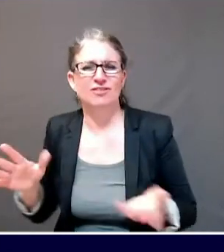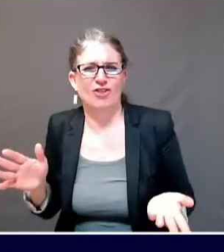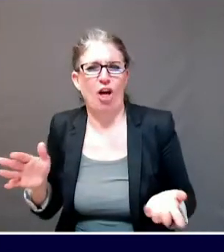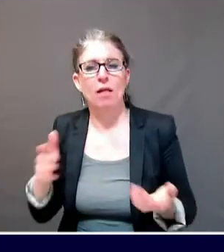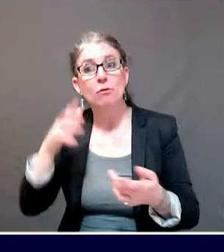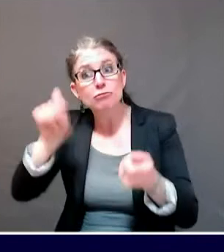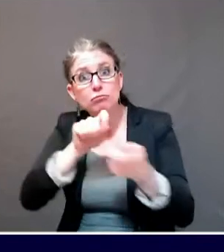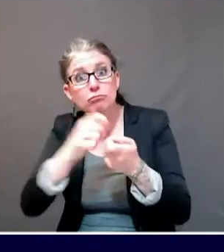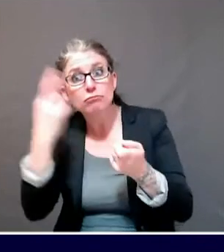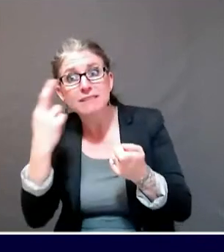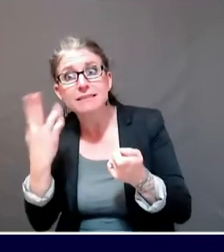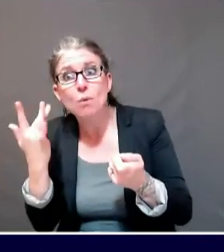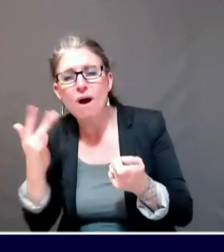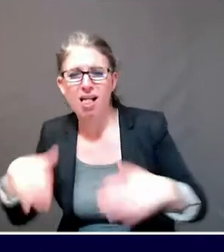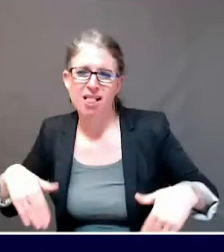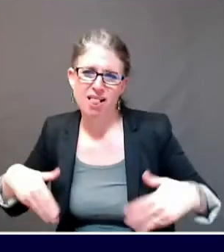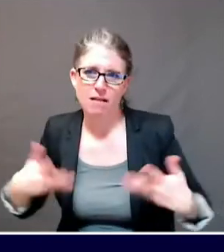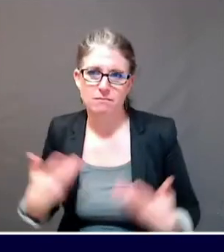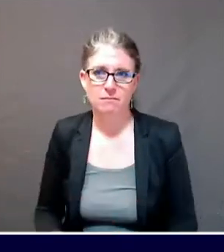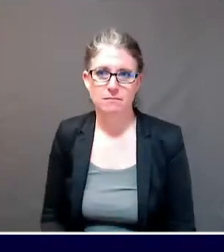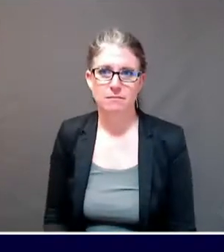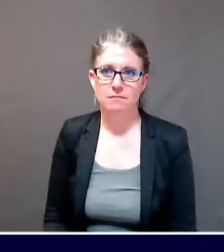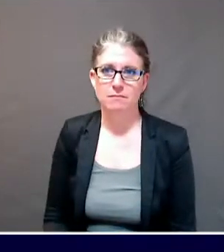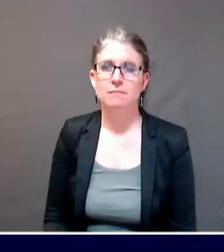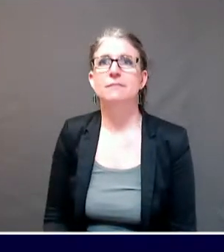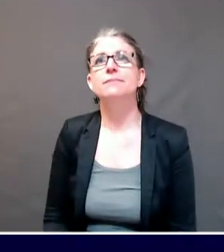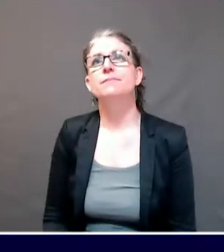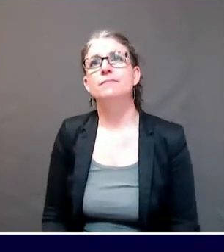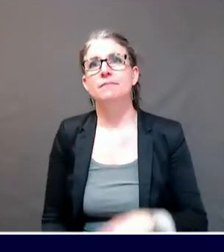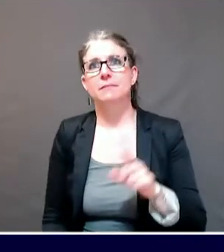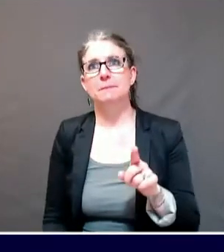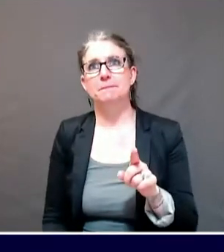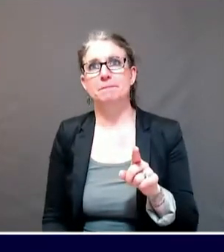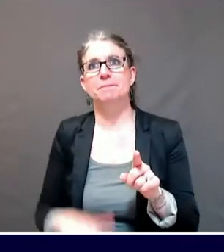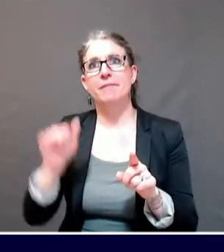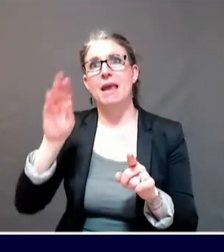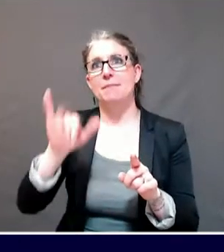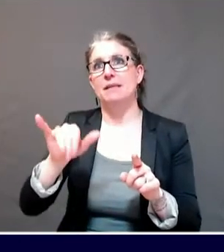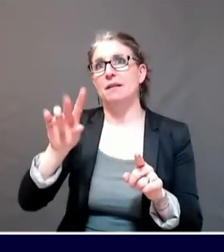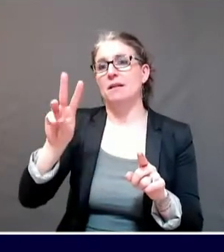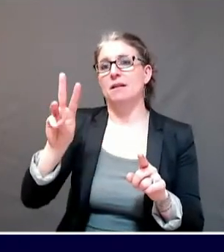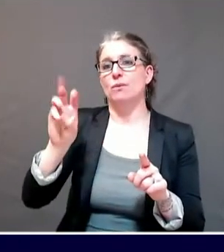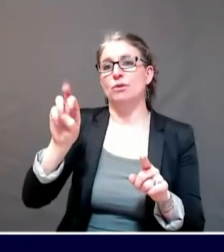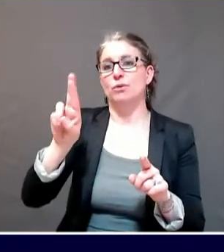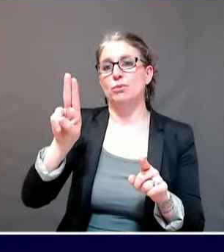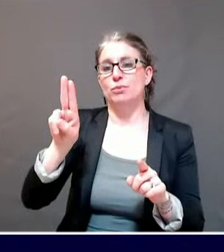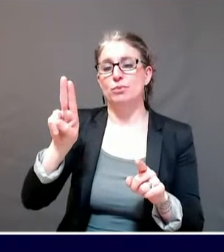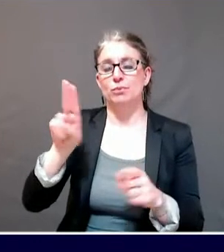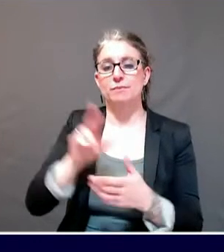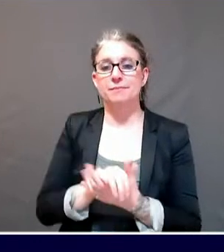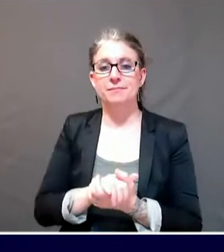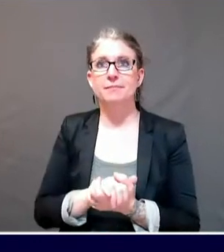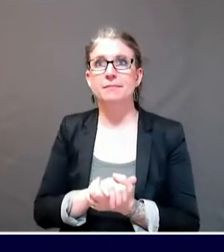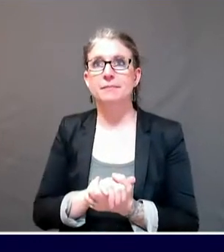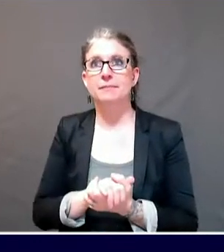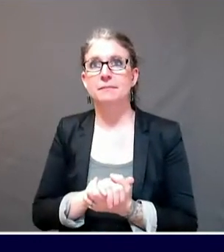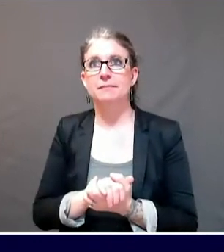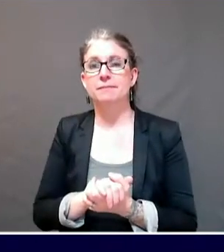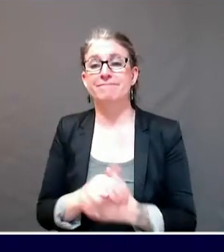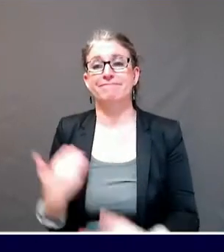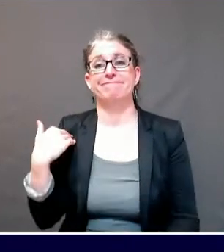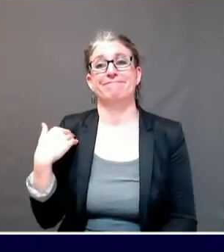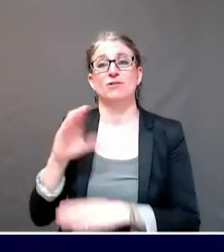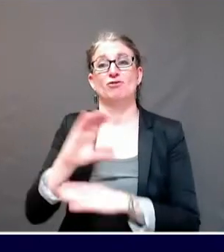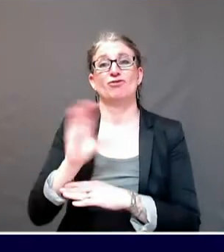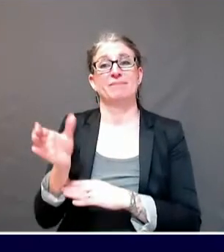Thank you, Dr. Shah. We're about a week and a half past the Christmas holiday now, so should we be seeing the